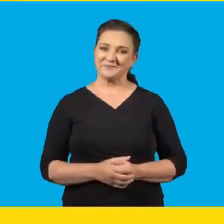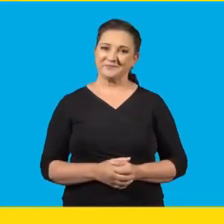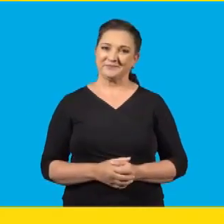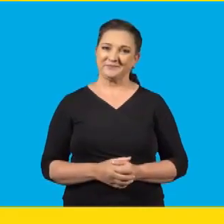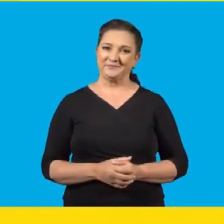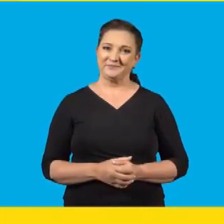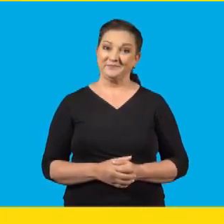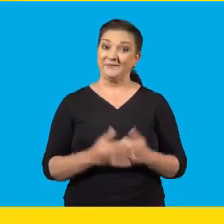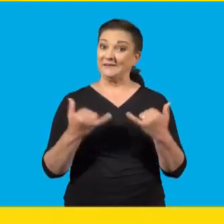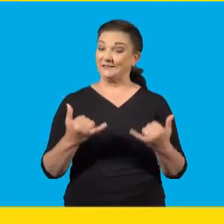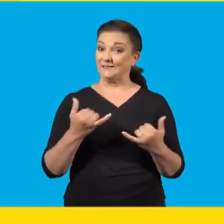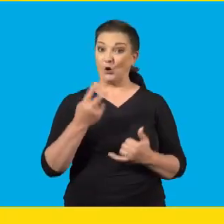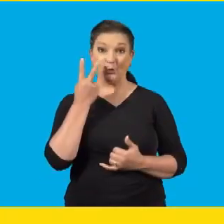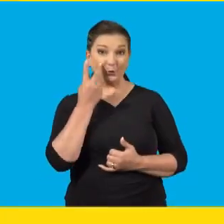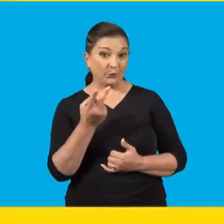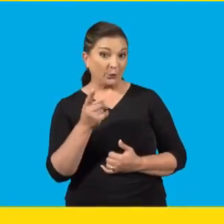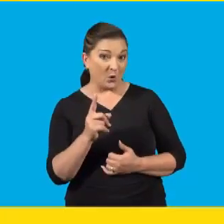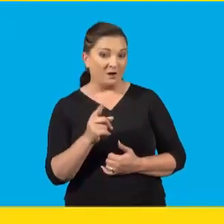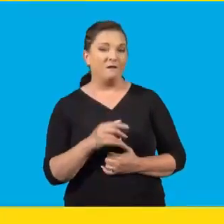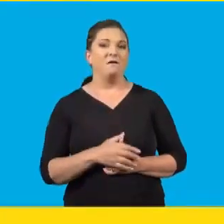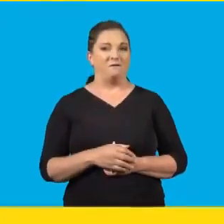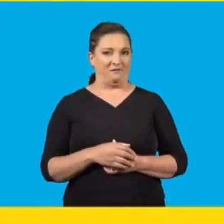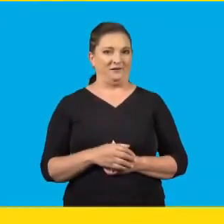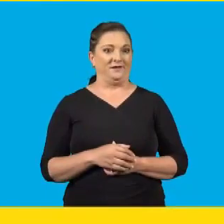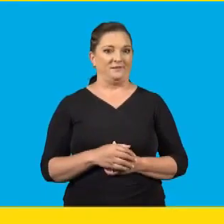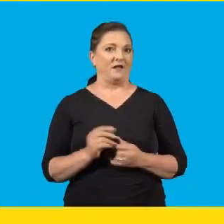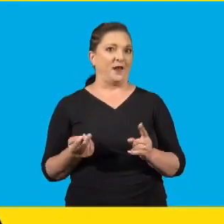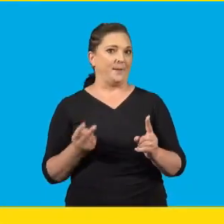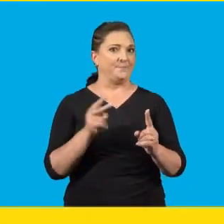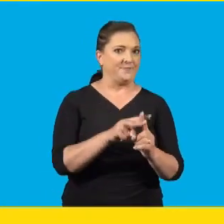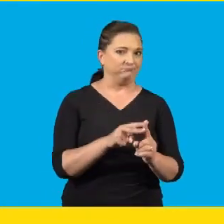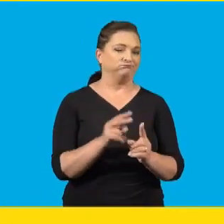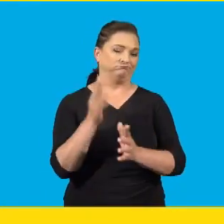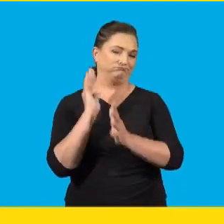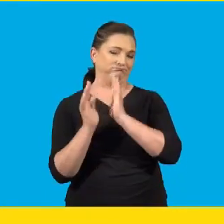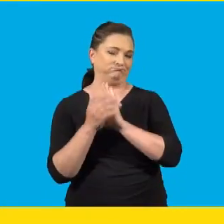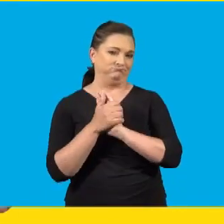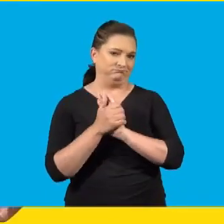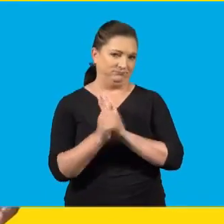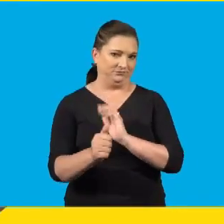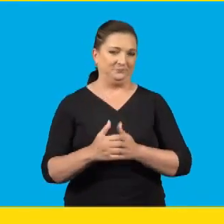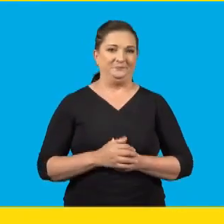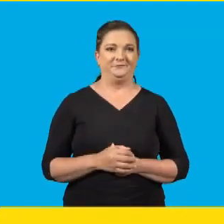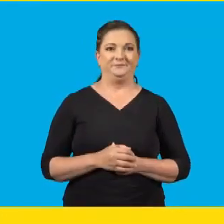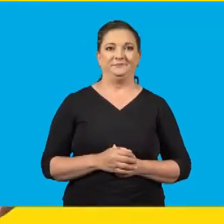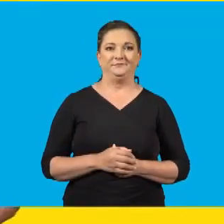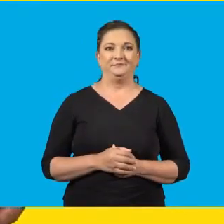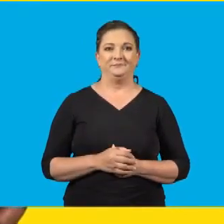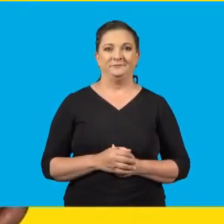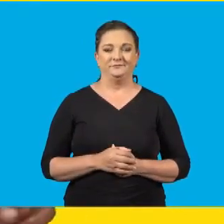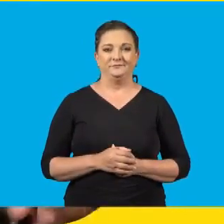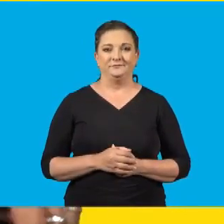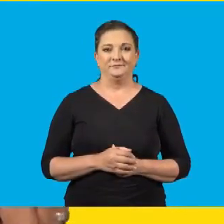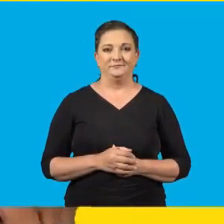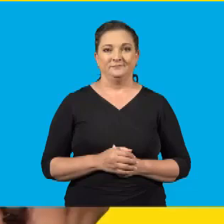Welcome back. Now, let's look at how you can apply the other history skills when answering exam